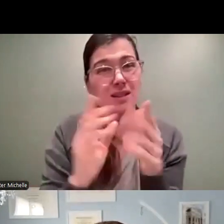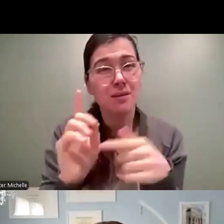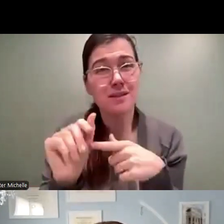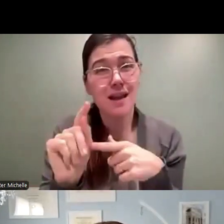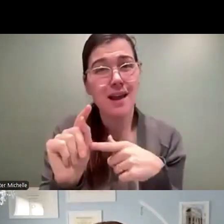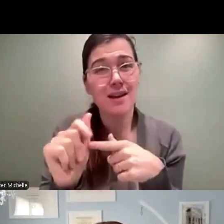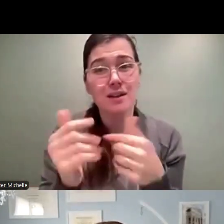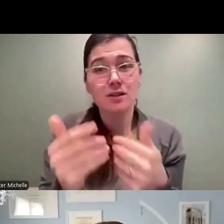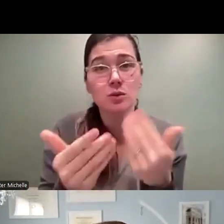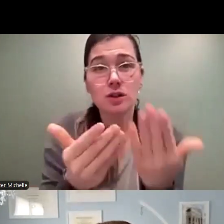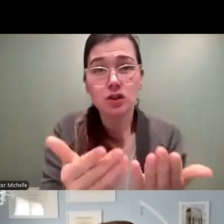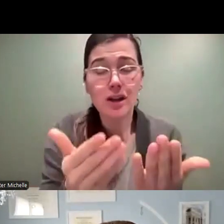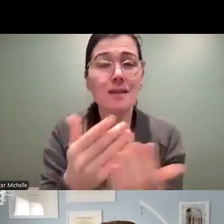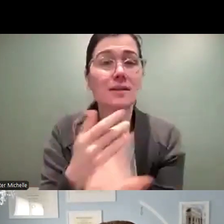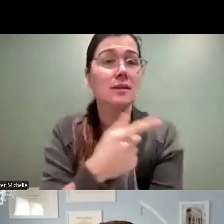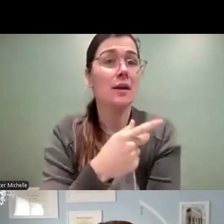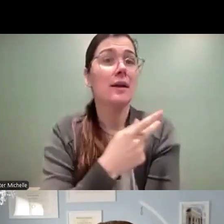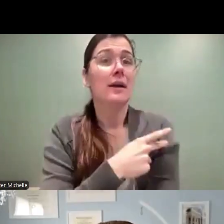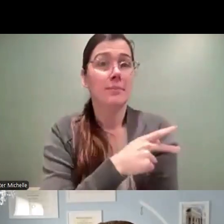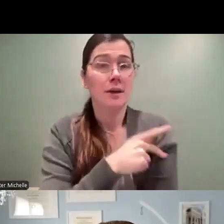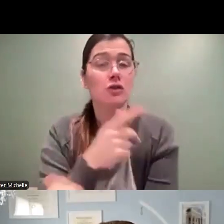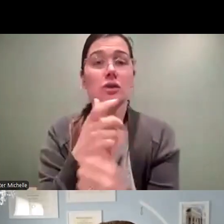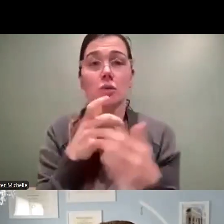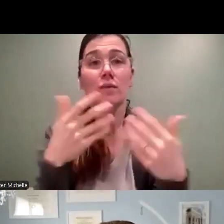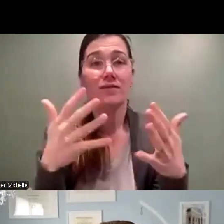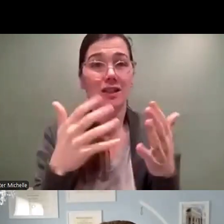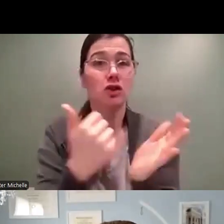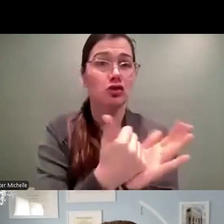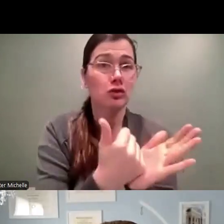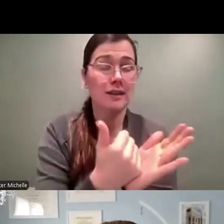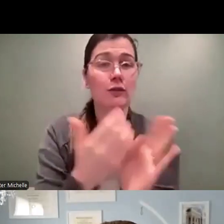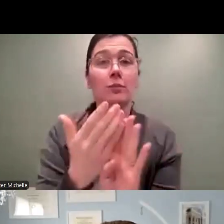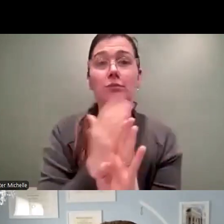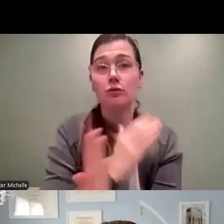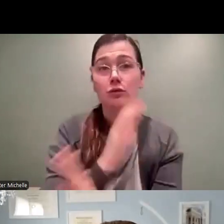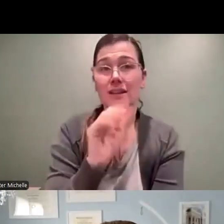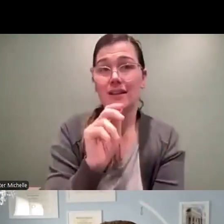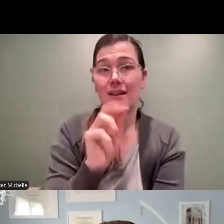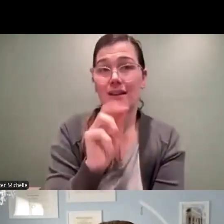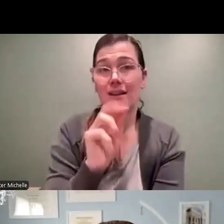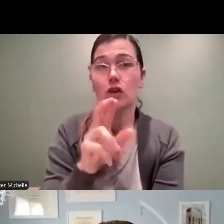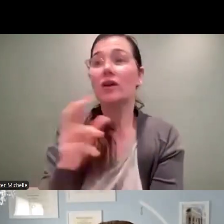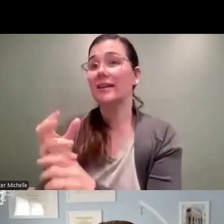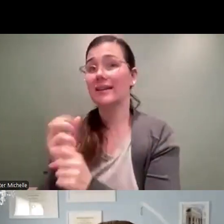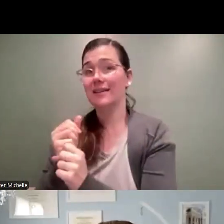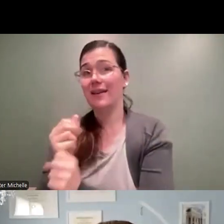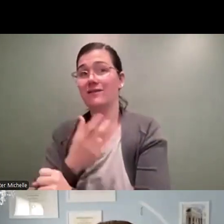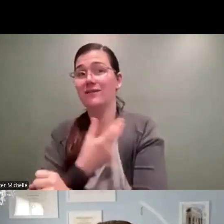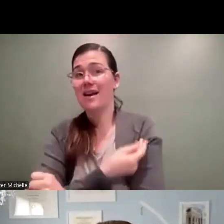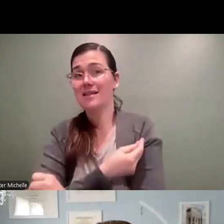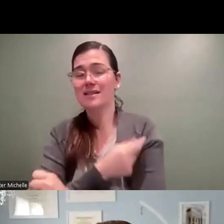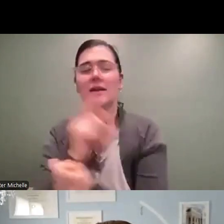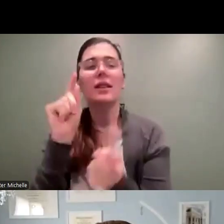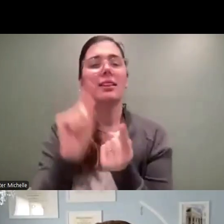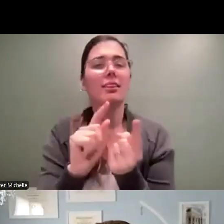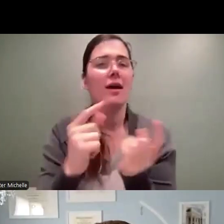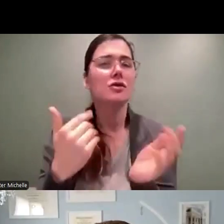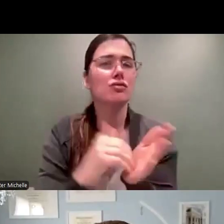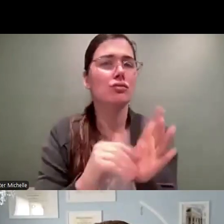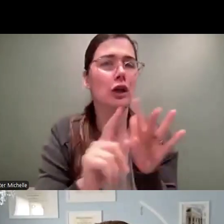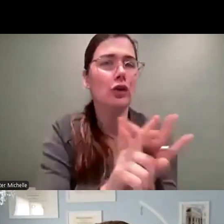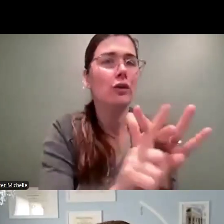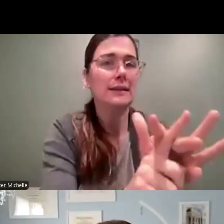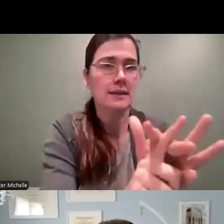patients who've been treated for precancers may have a lower recurrence if they get the vaccine where they had not